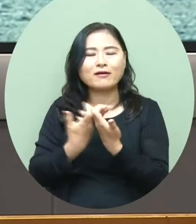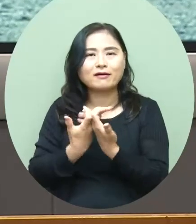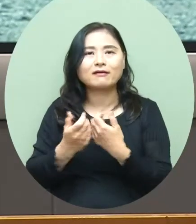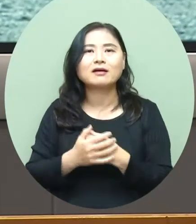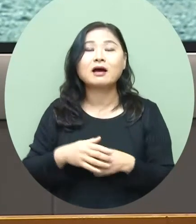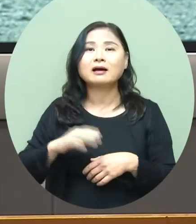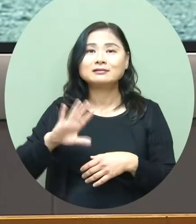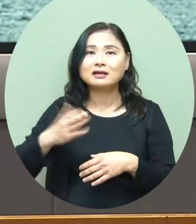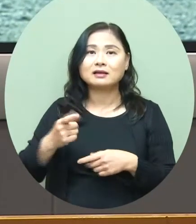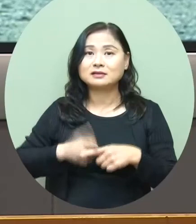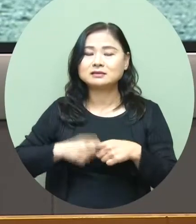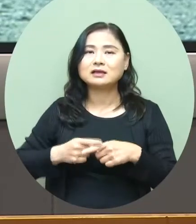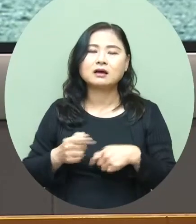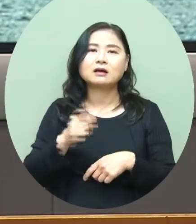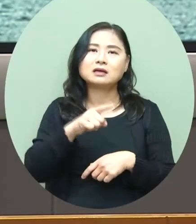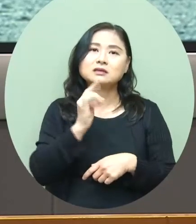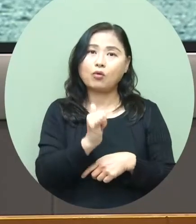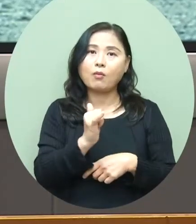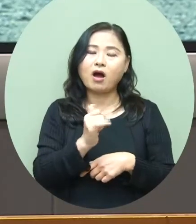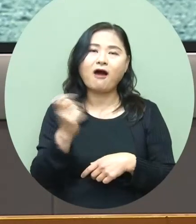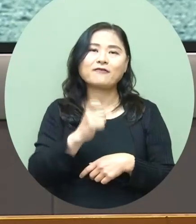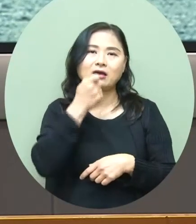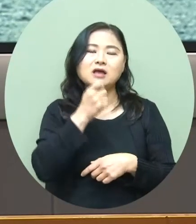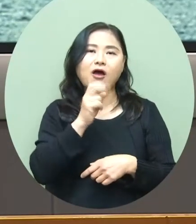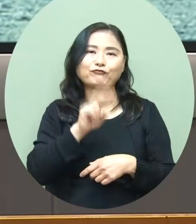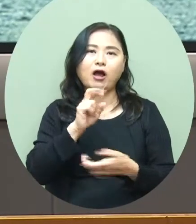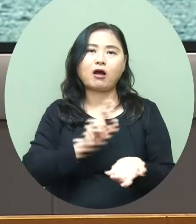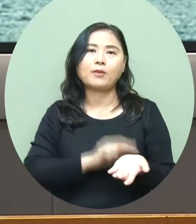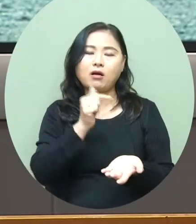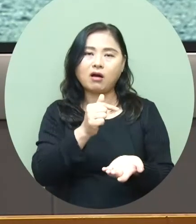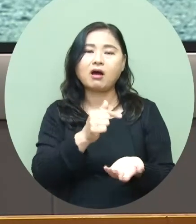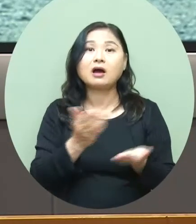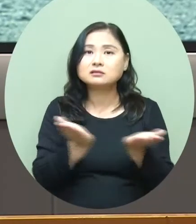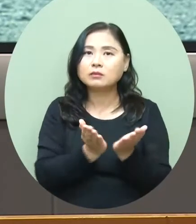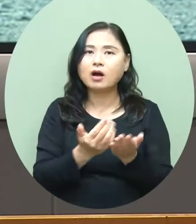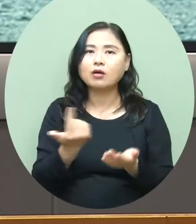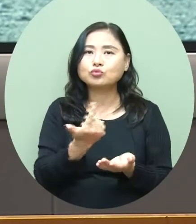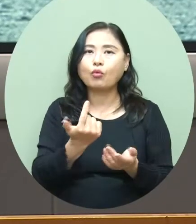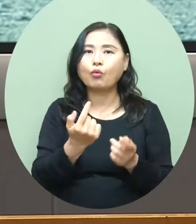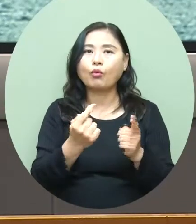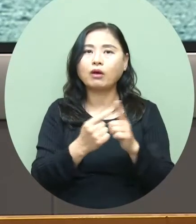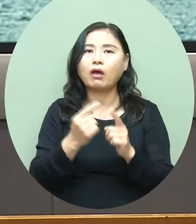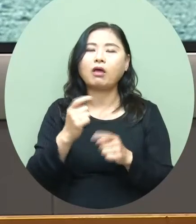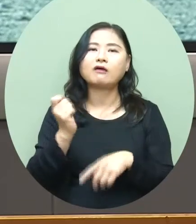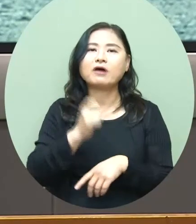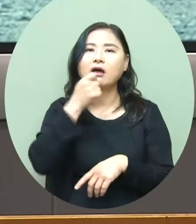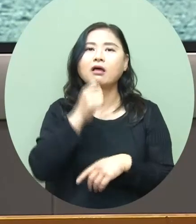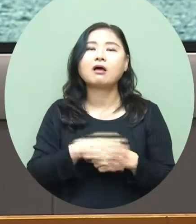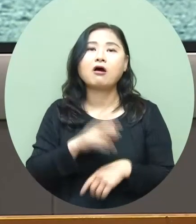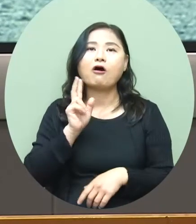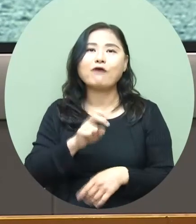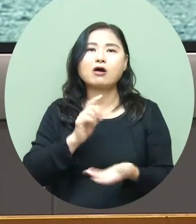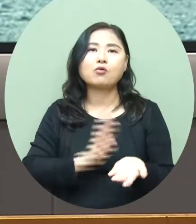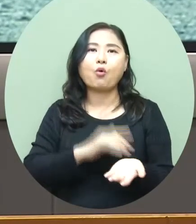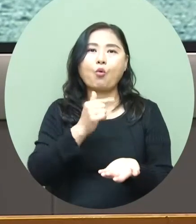positive cases based on the PCR positive cases. But then yesterday there were some 1,600 RAT positive cases. That shows that